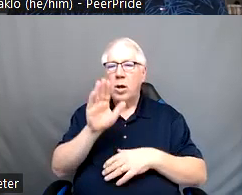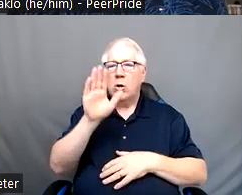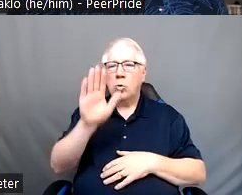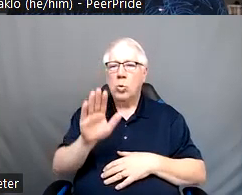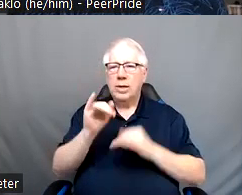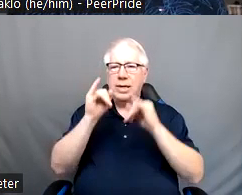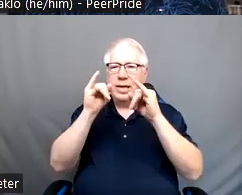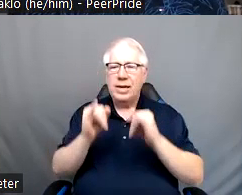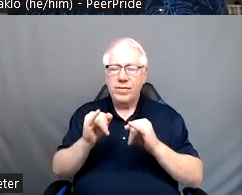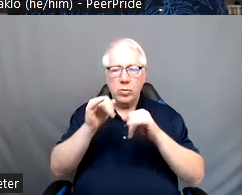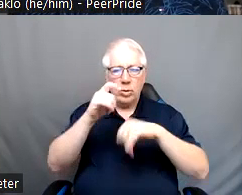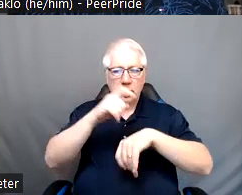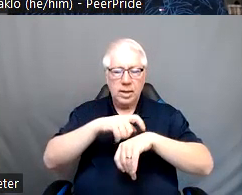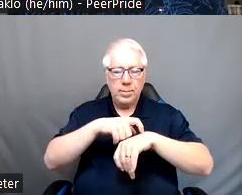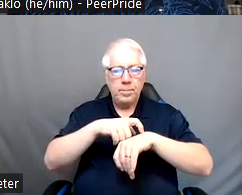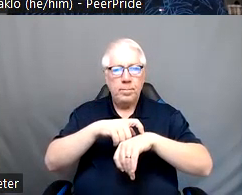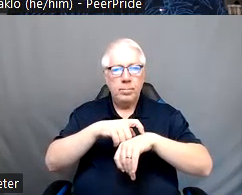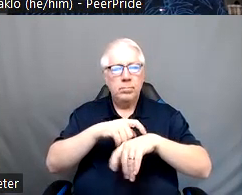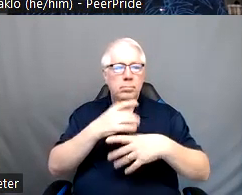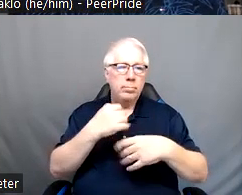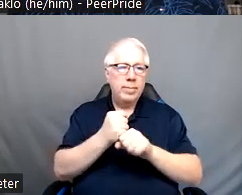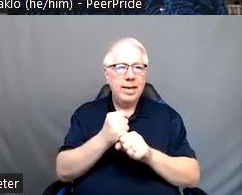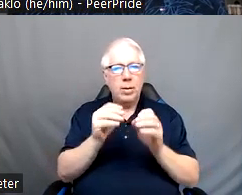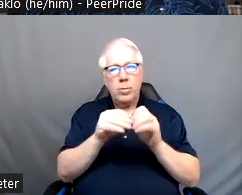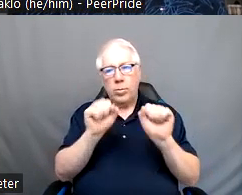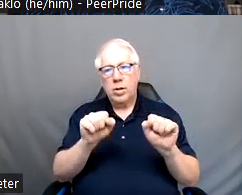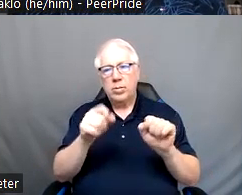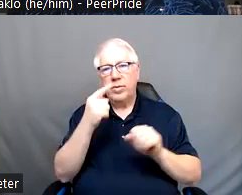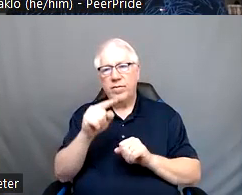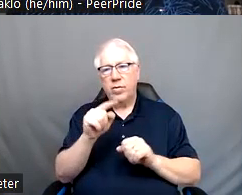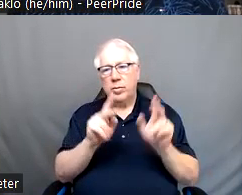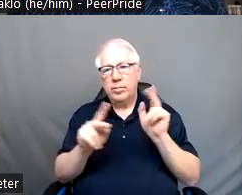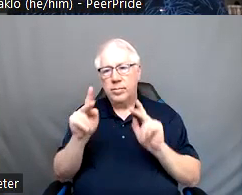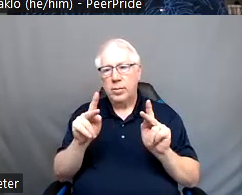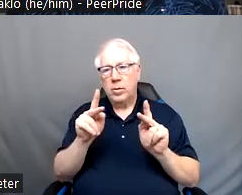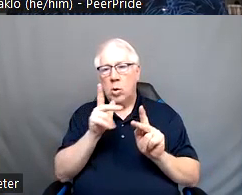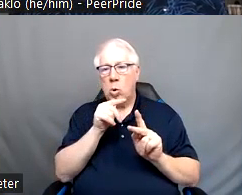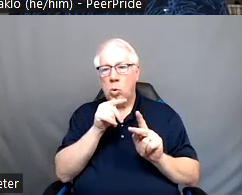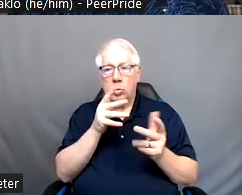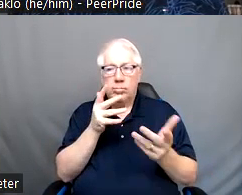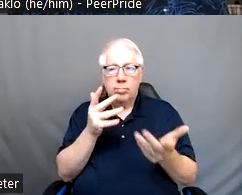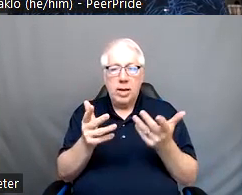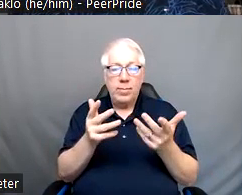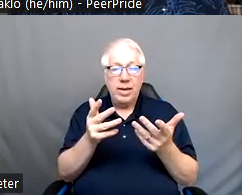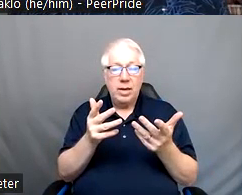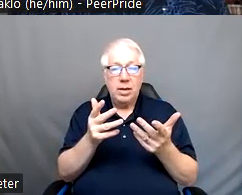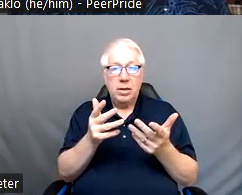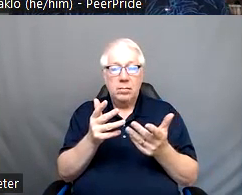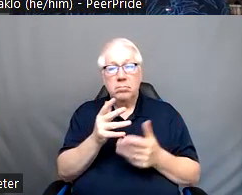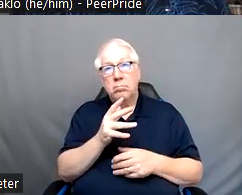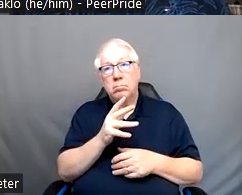time, making that a more possible thing for folks who might be trans or gender